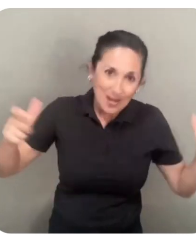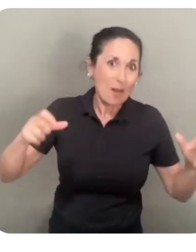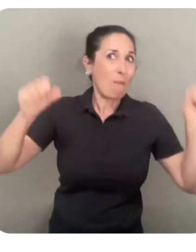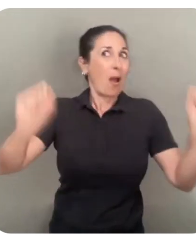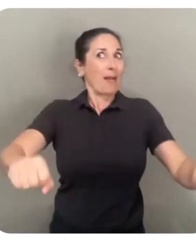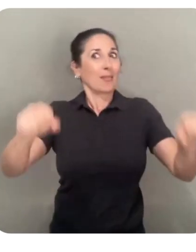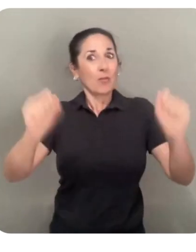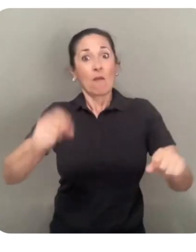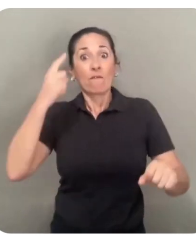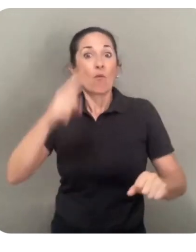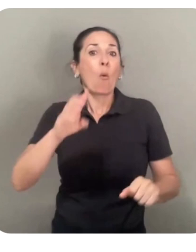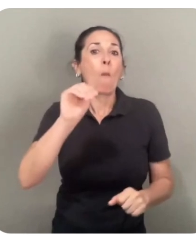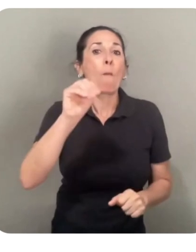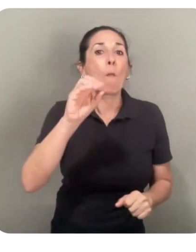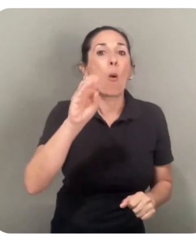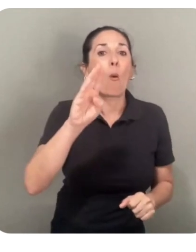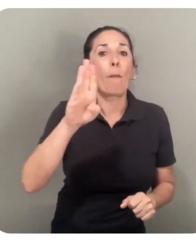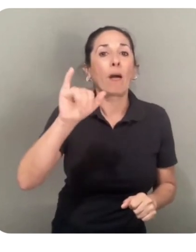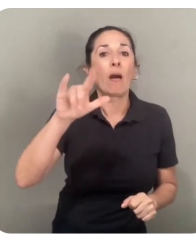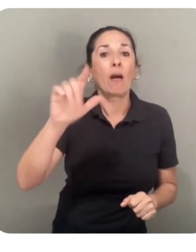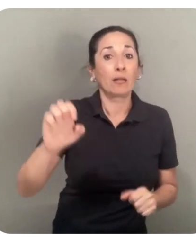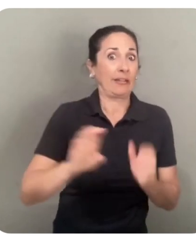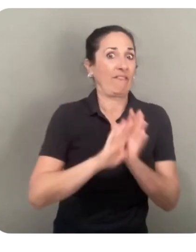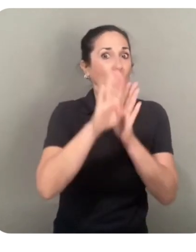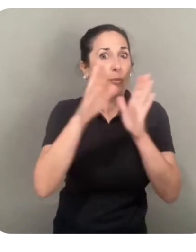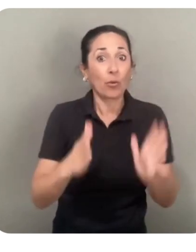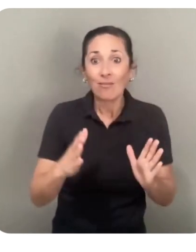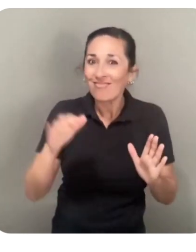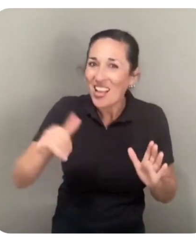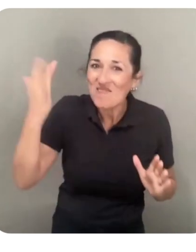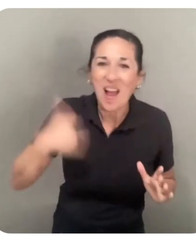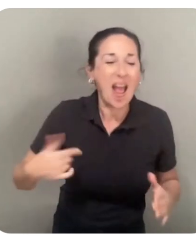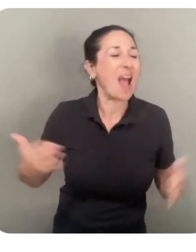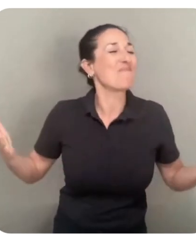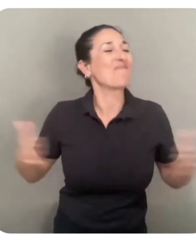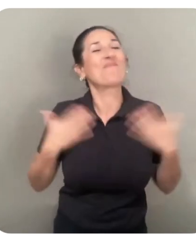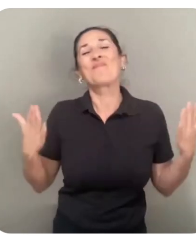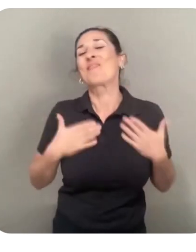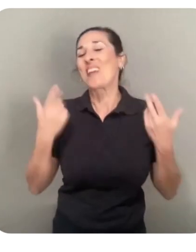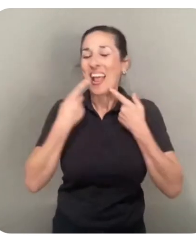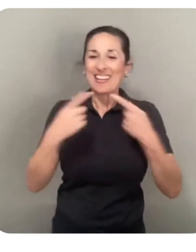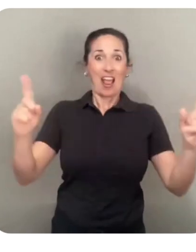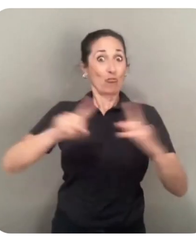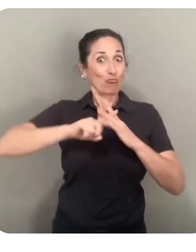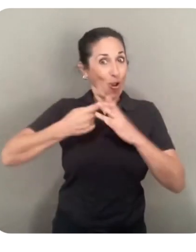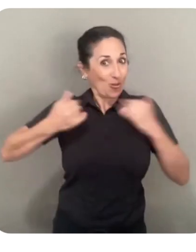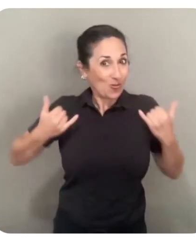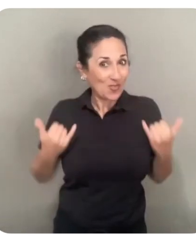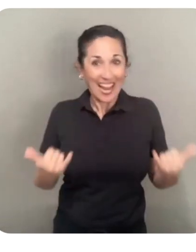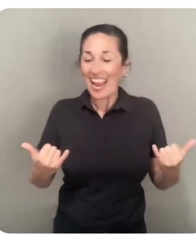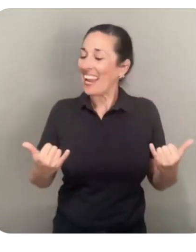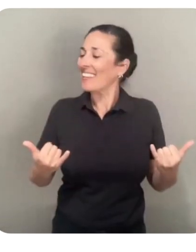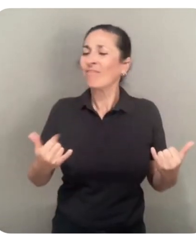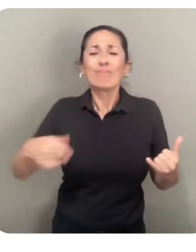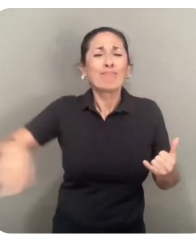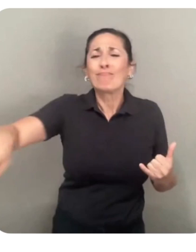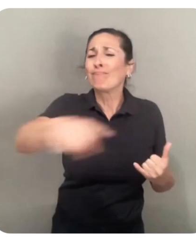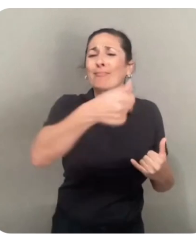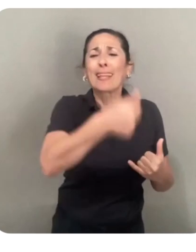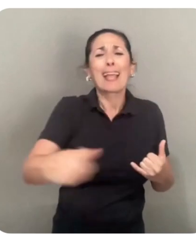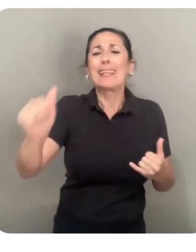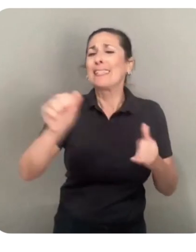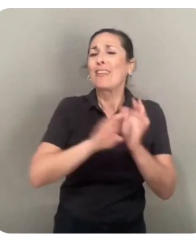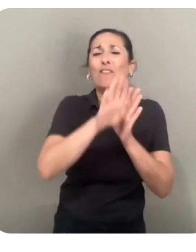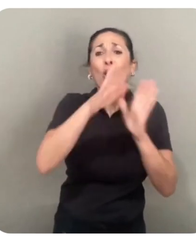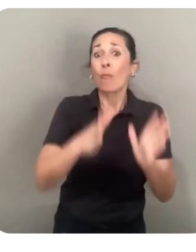for mobile developers. That's why I'm pleased to announce that starting today, any developer can submit